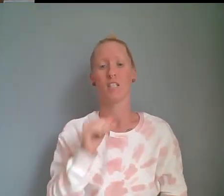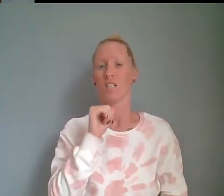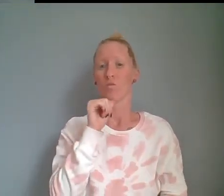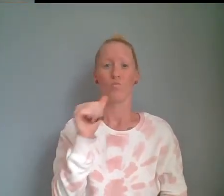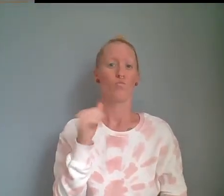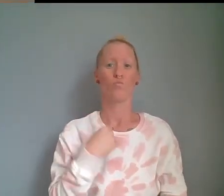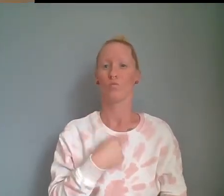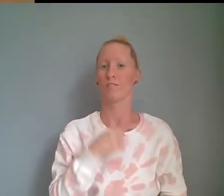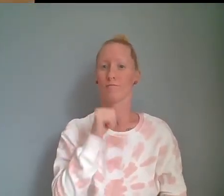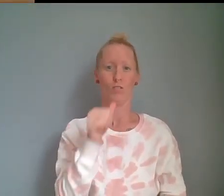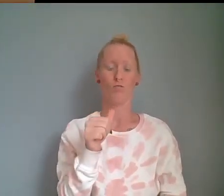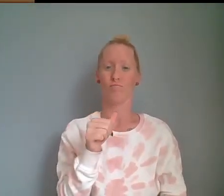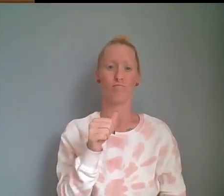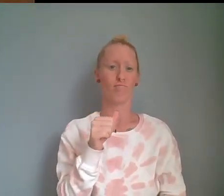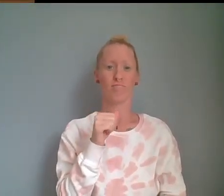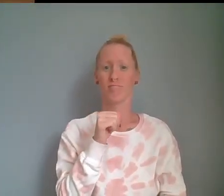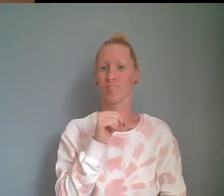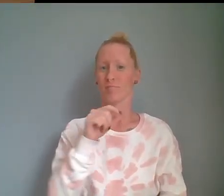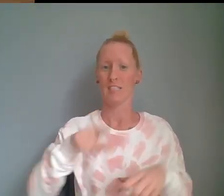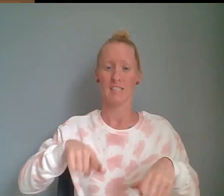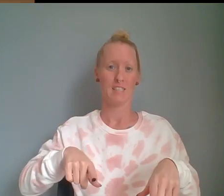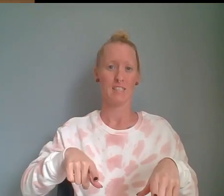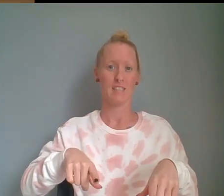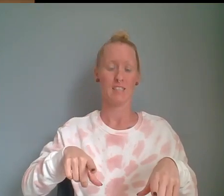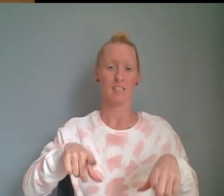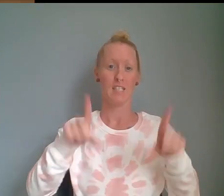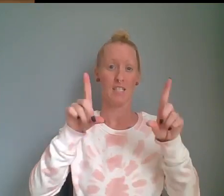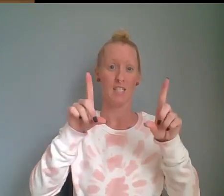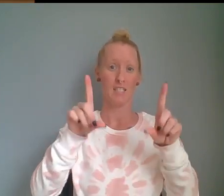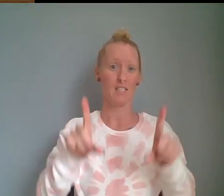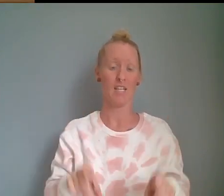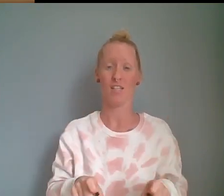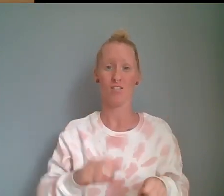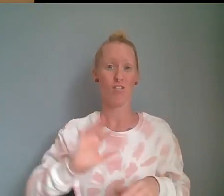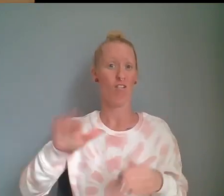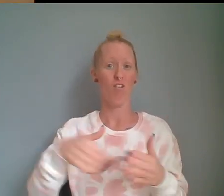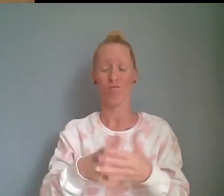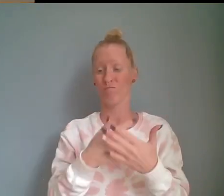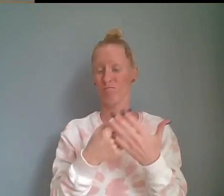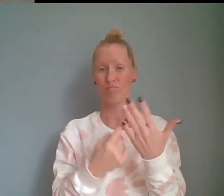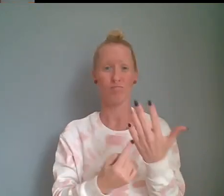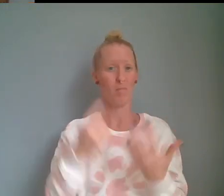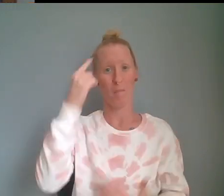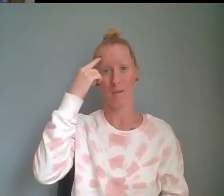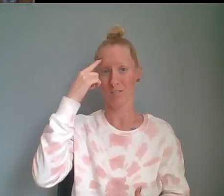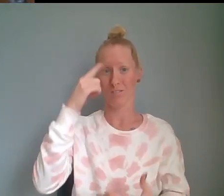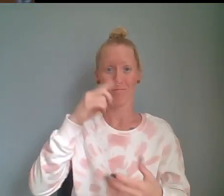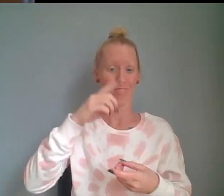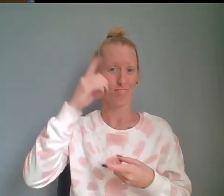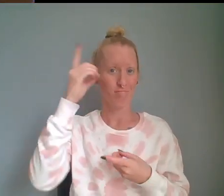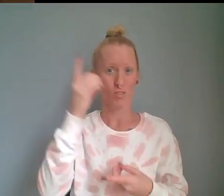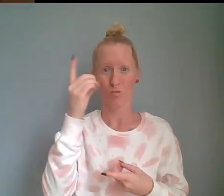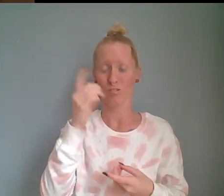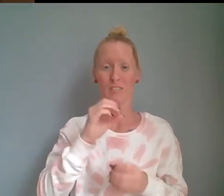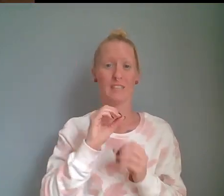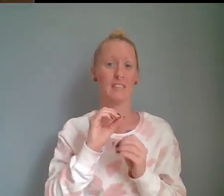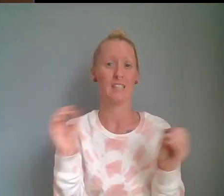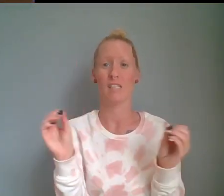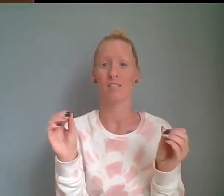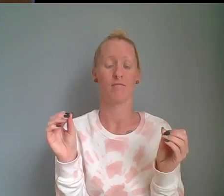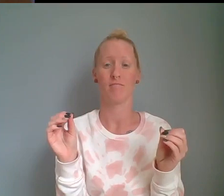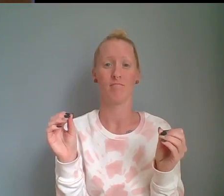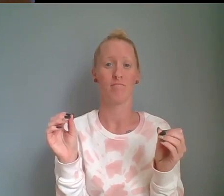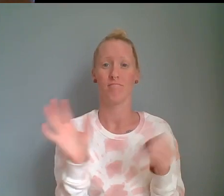no biological test for any of the known mental disorders right now. And instead, what we have are a set